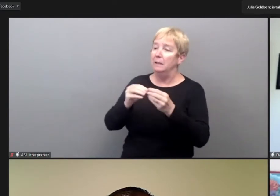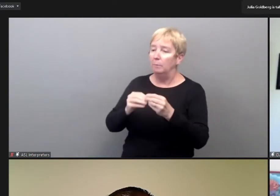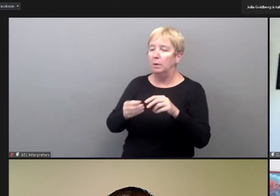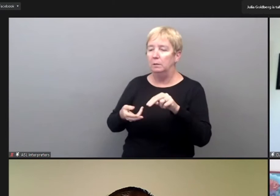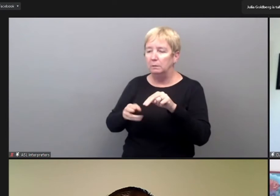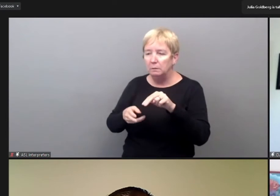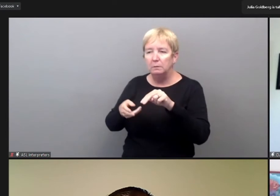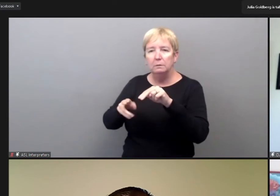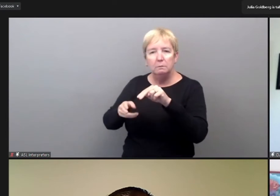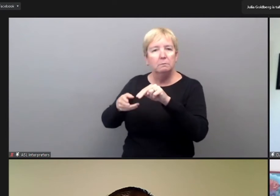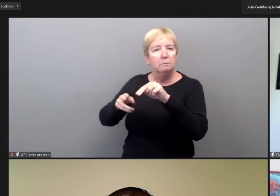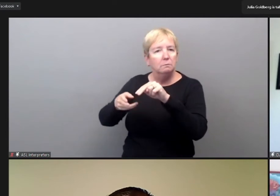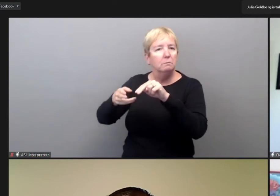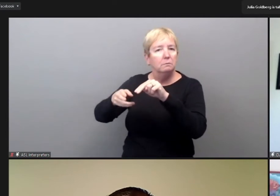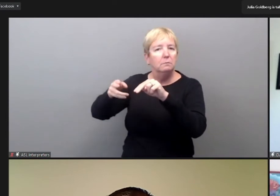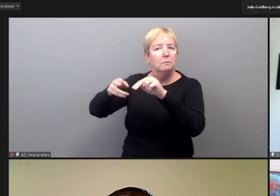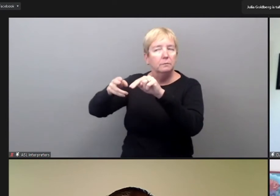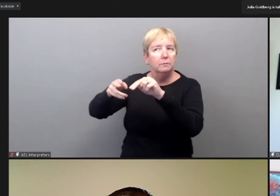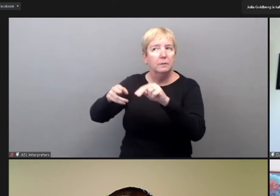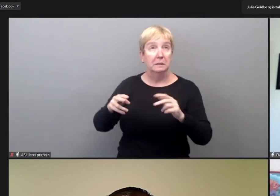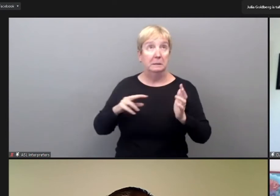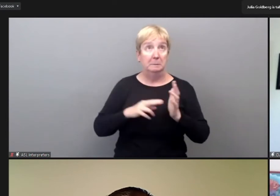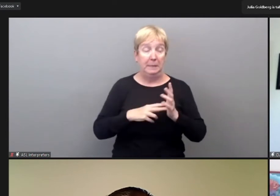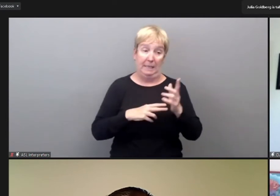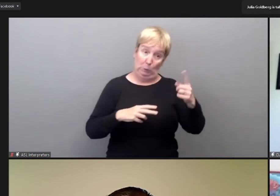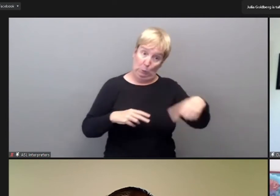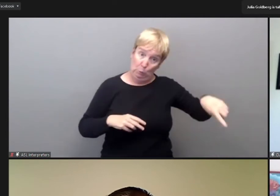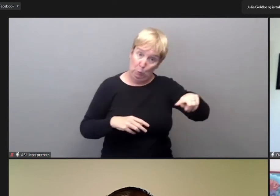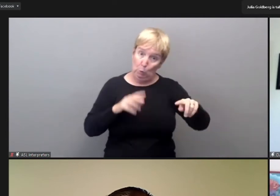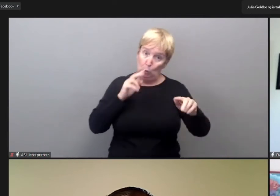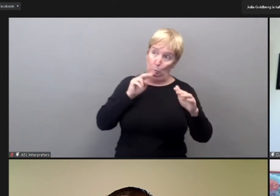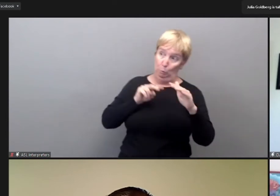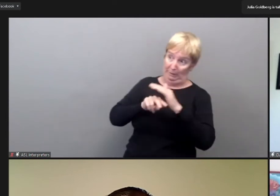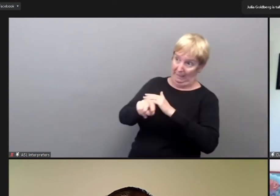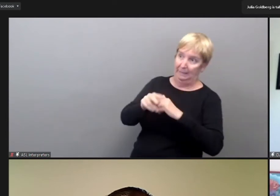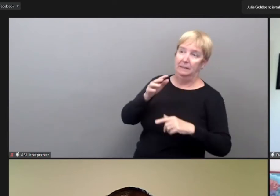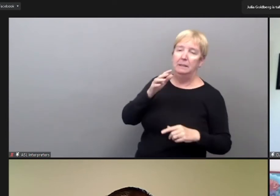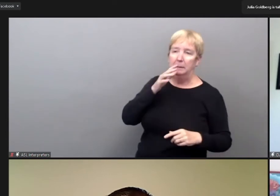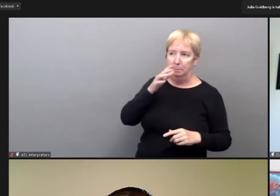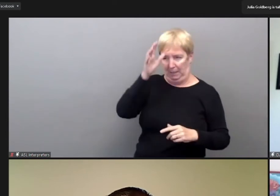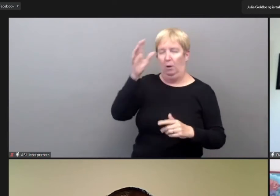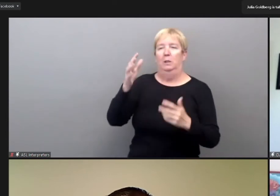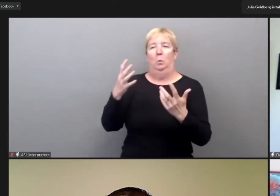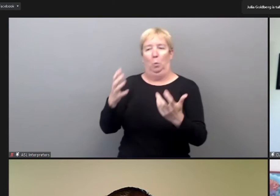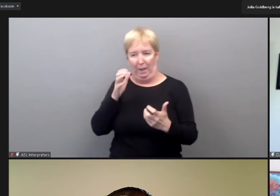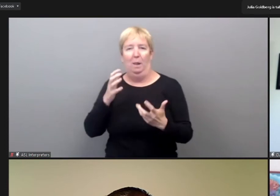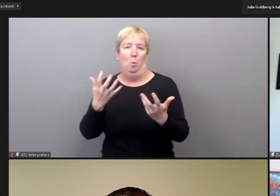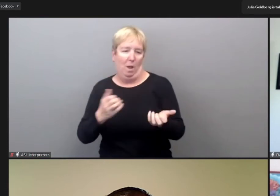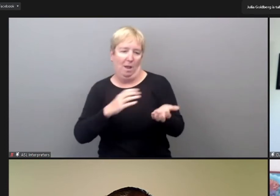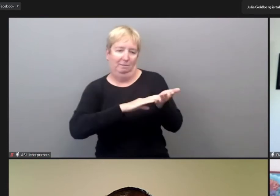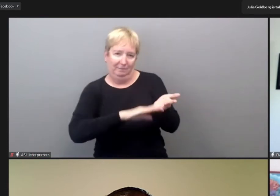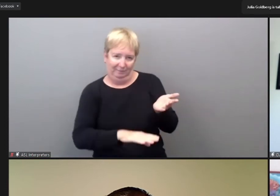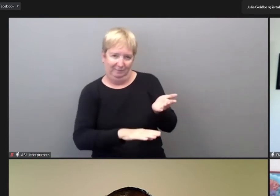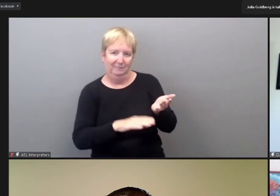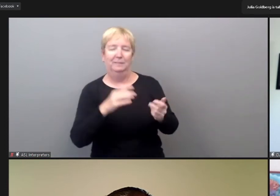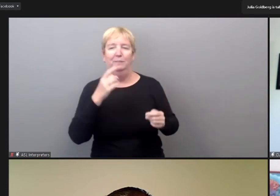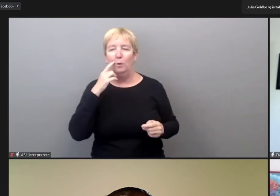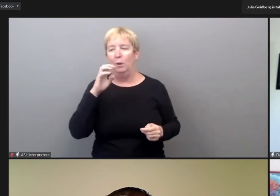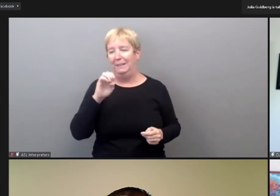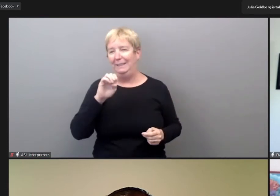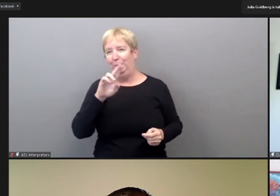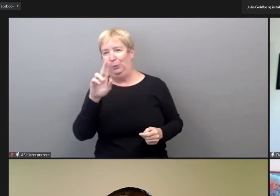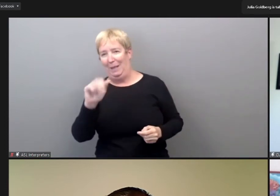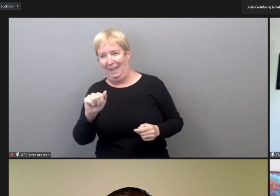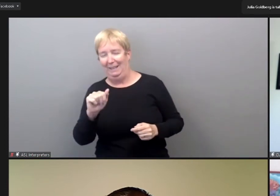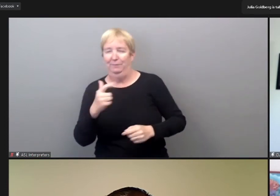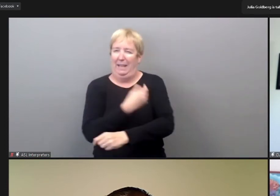anticipated that was sort of a predictor of how parents might feel about one under an emergency use authorization, and how, in